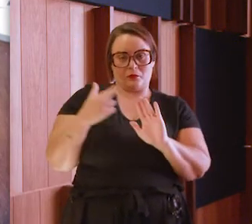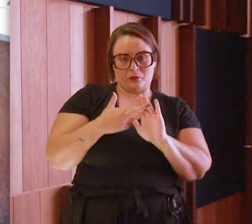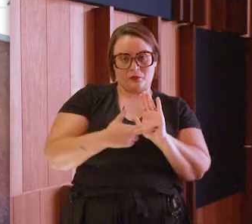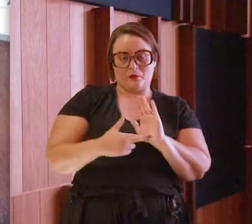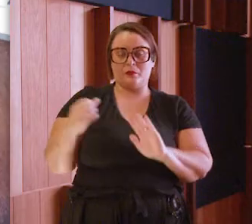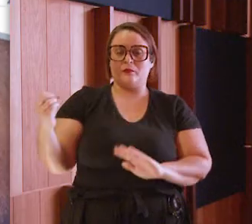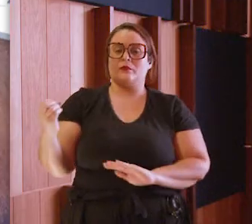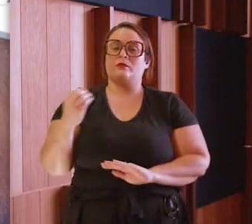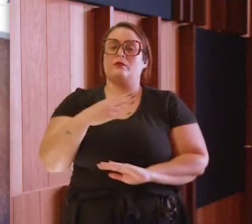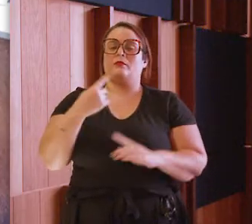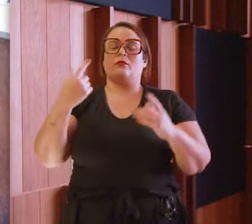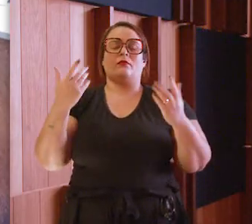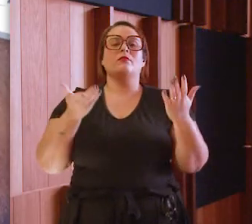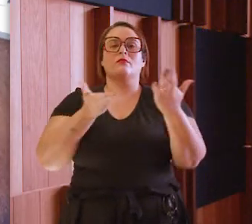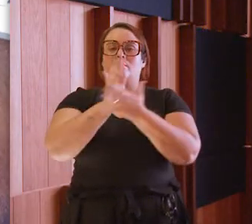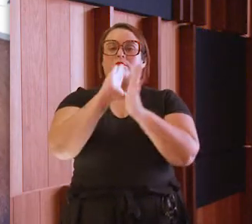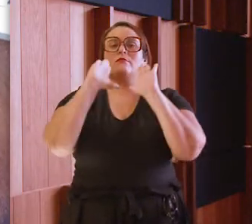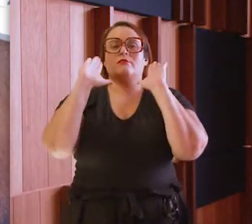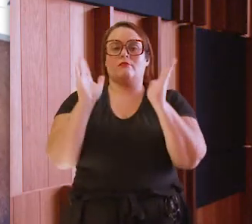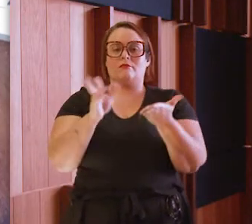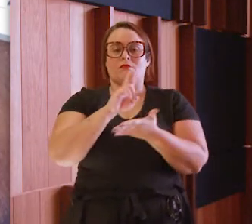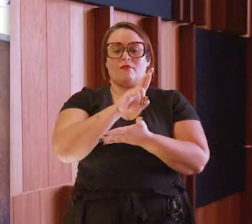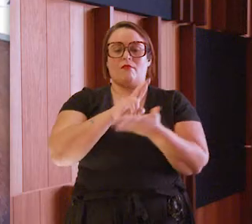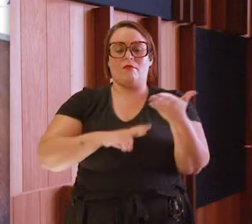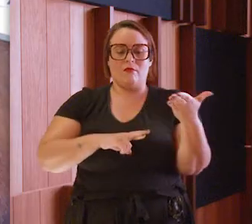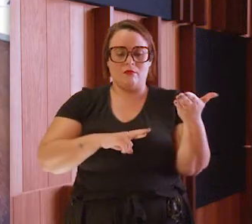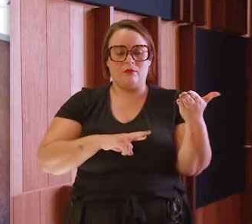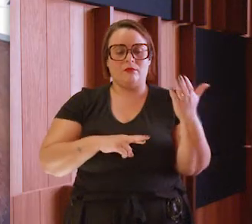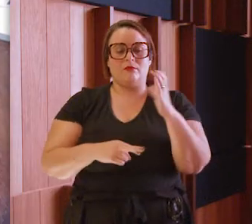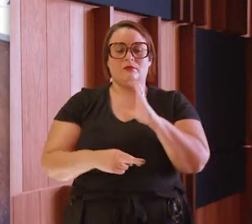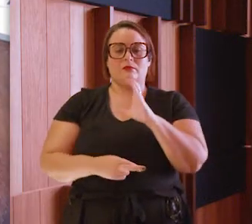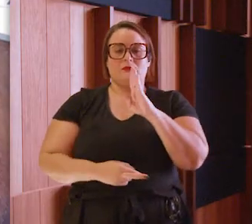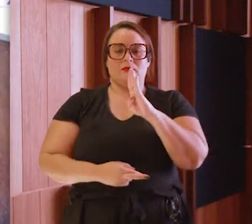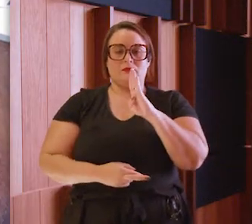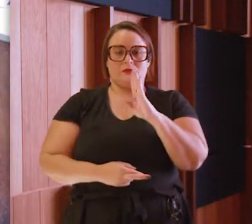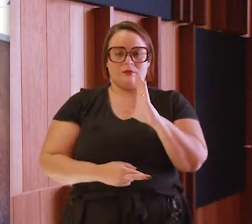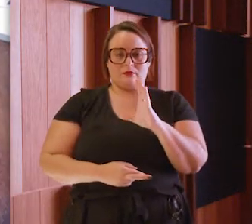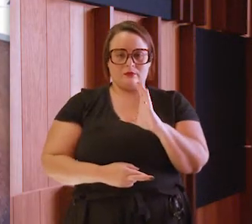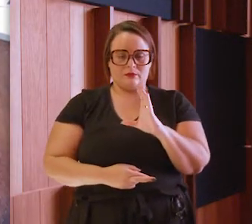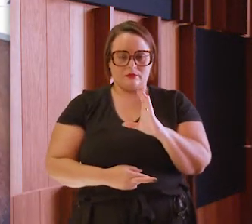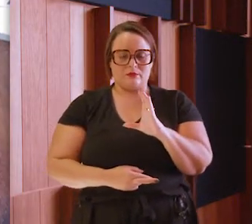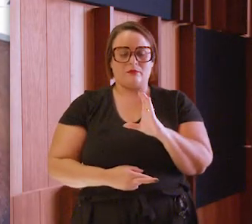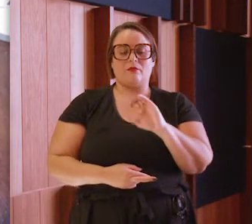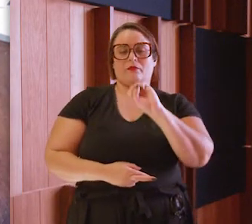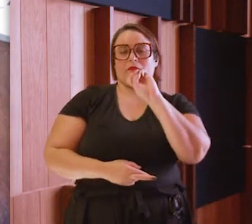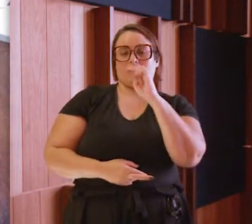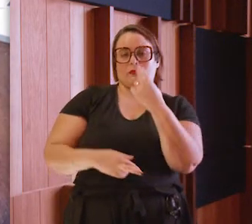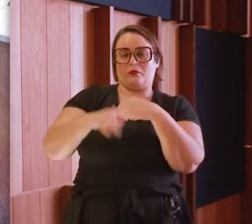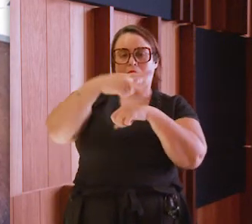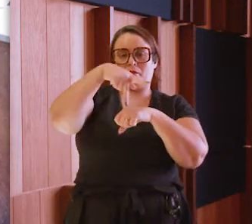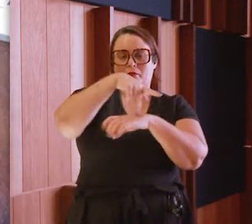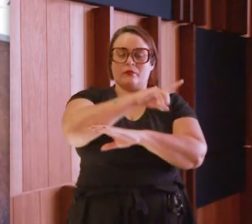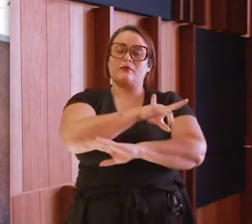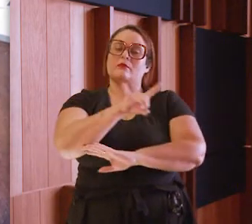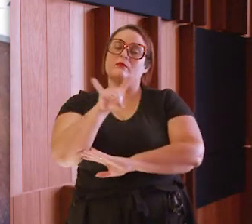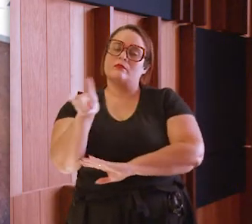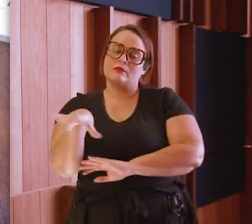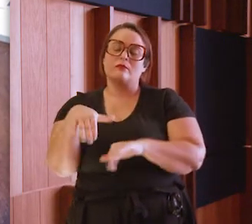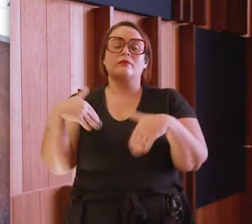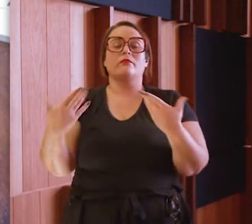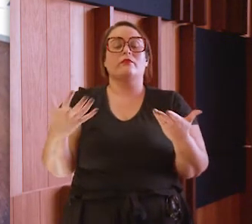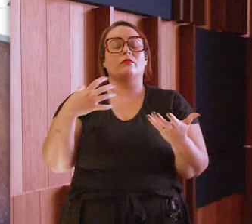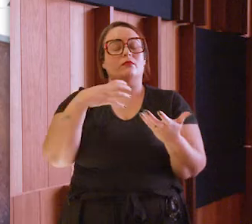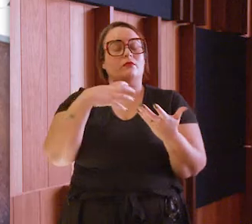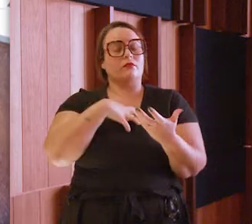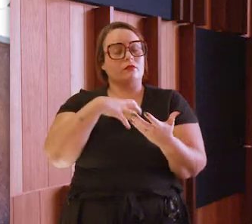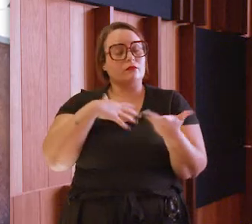country-by-country reporting was more of an information requirement before. Now, this is a very, very different situation in terms of how this safe harbor